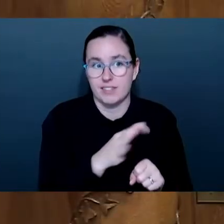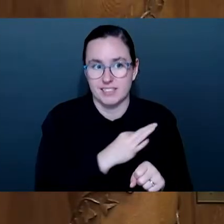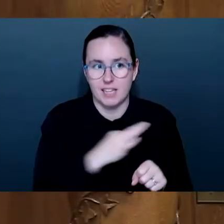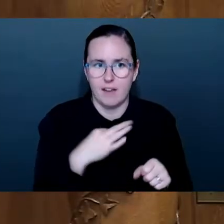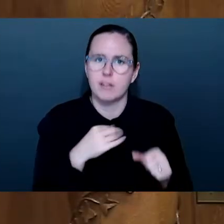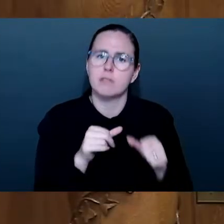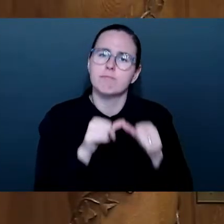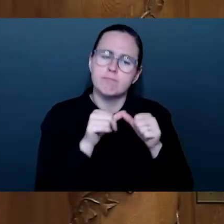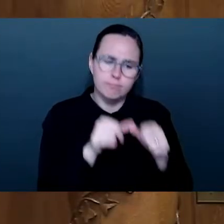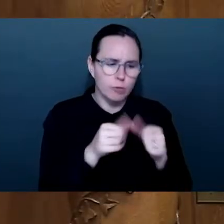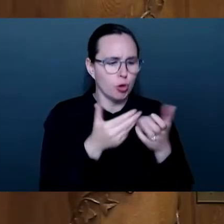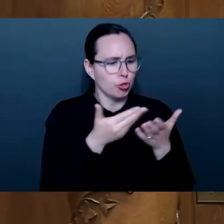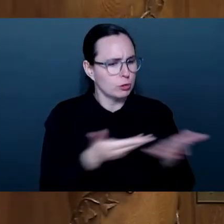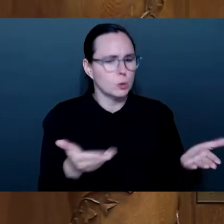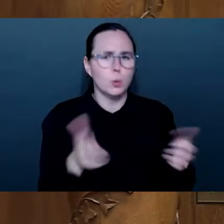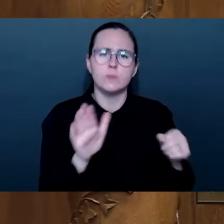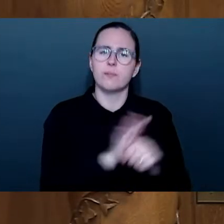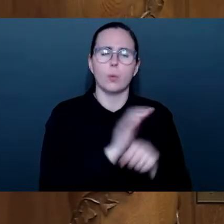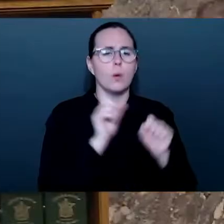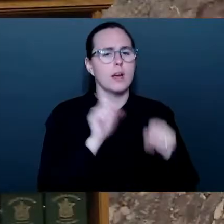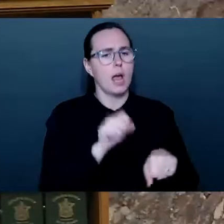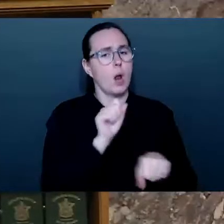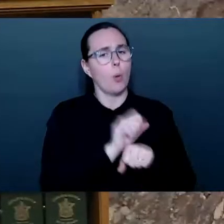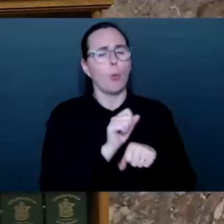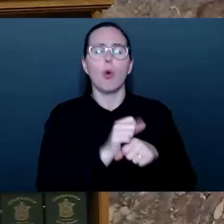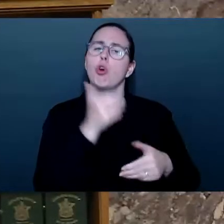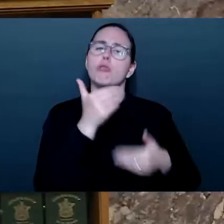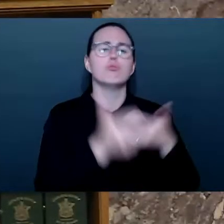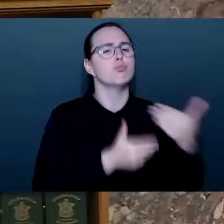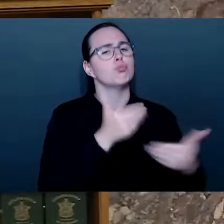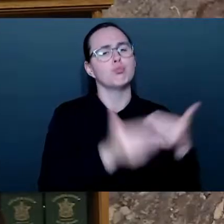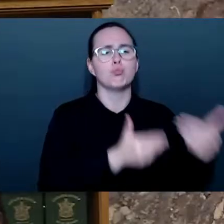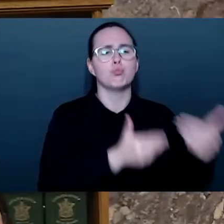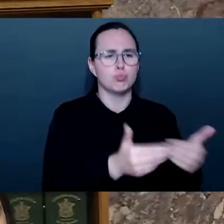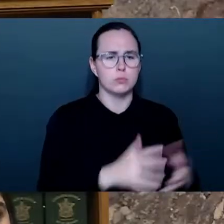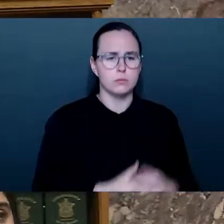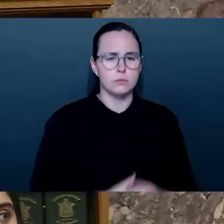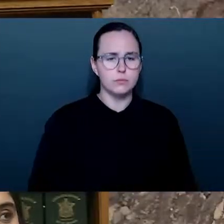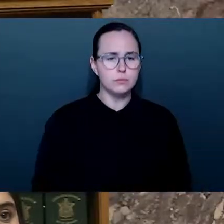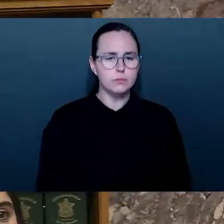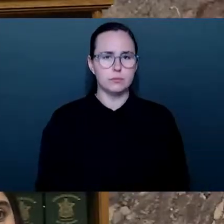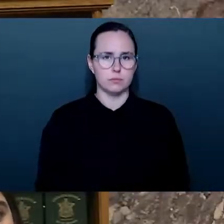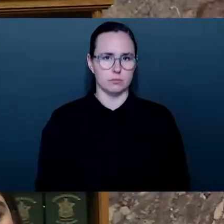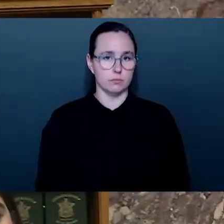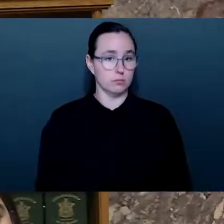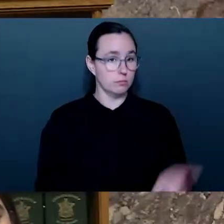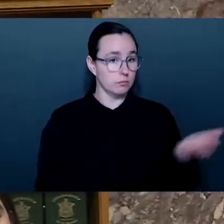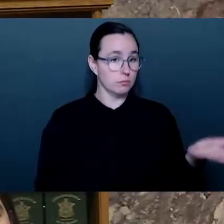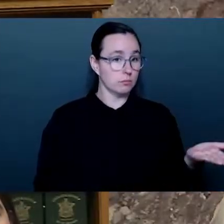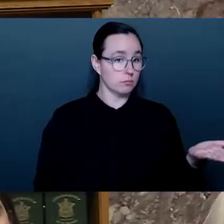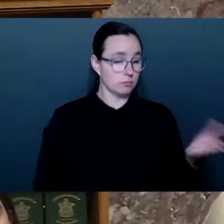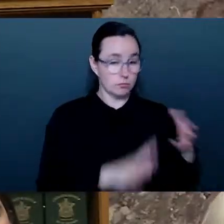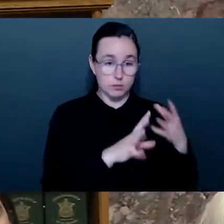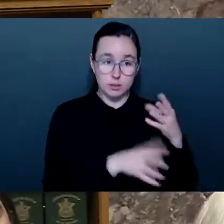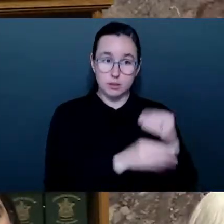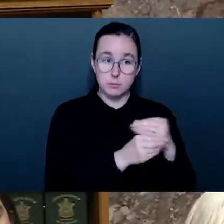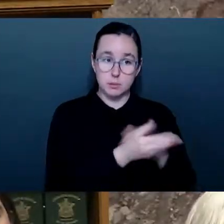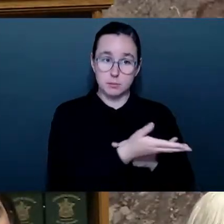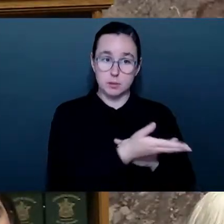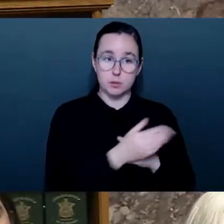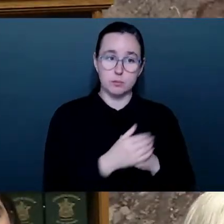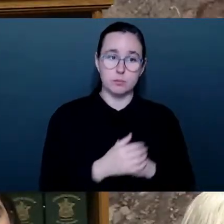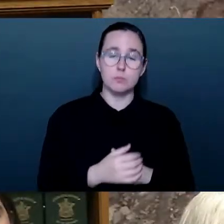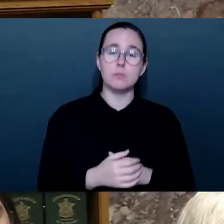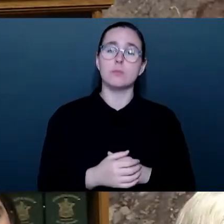Leader of the Official Opposition, supplemental. Thank you, Mr. Speaker. Fully resourced 700 kilometers away, whistleblowers have come forward